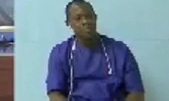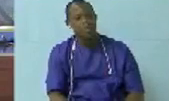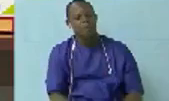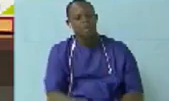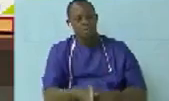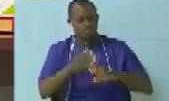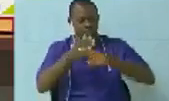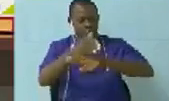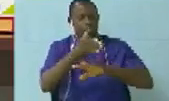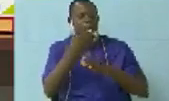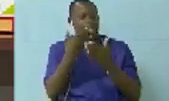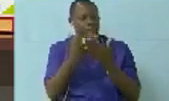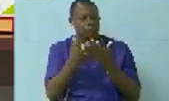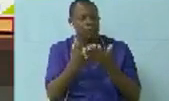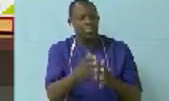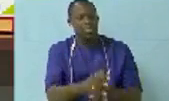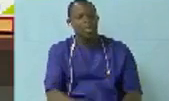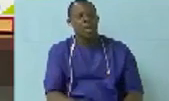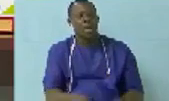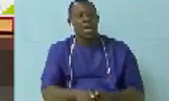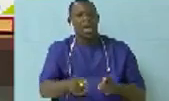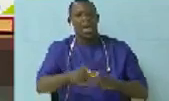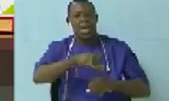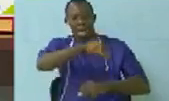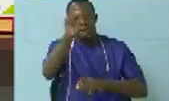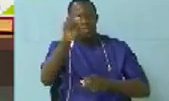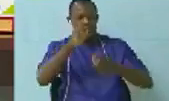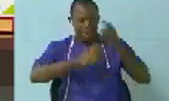Go ahead. And further,